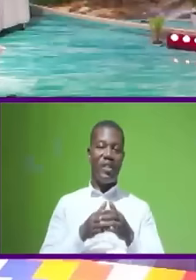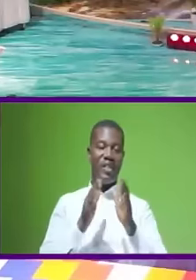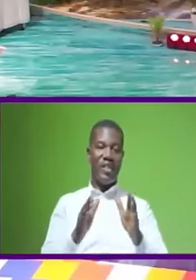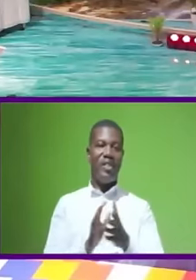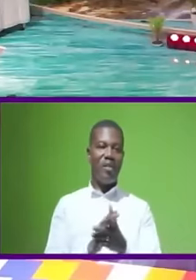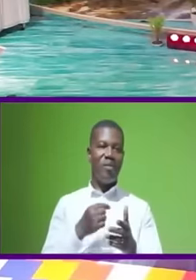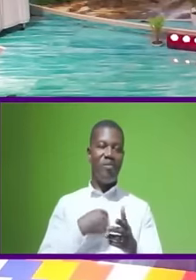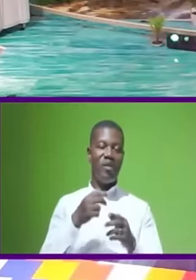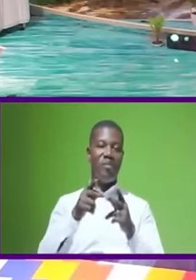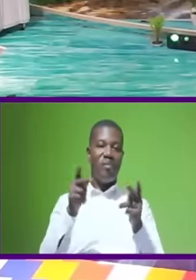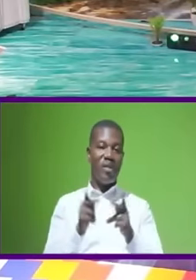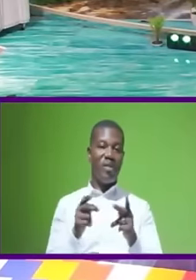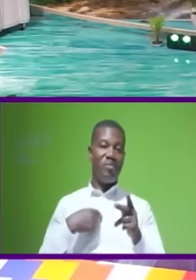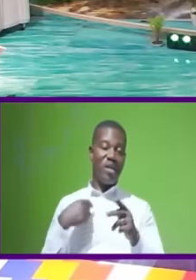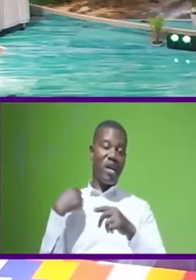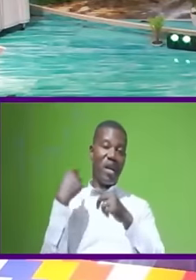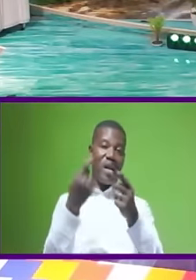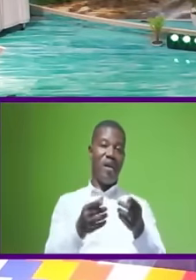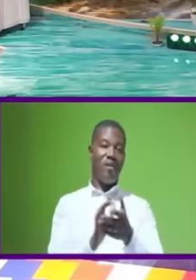free bano